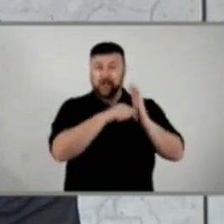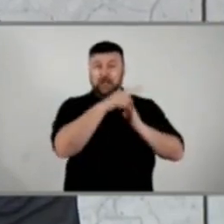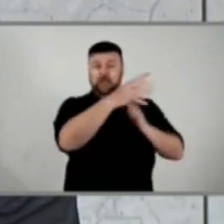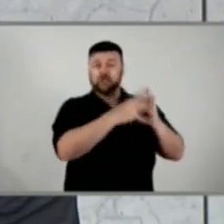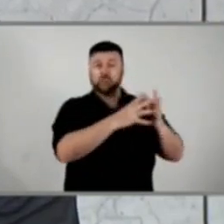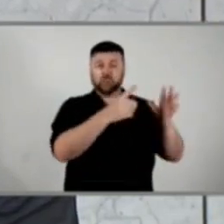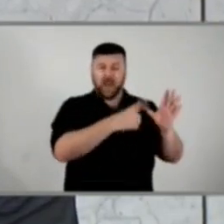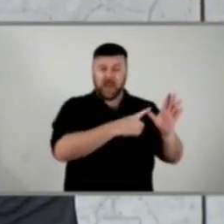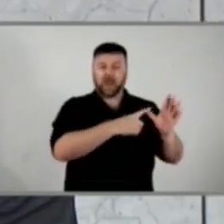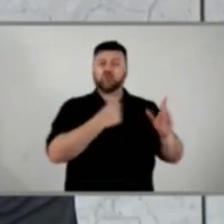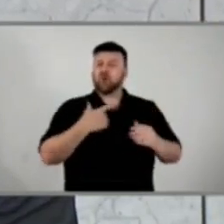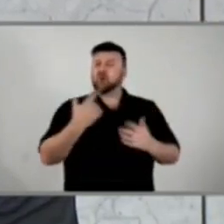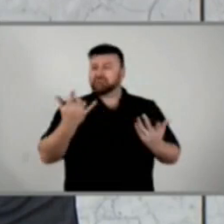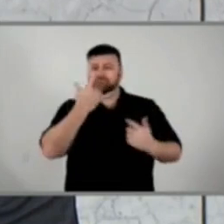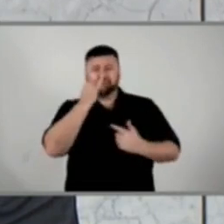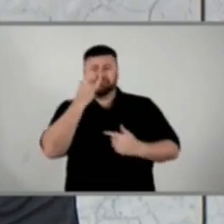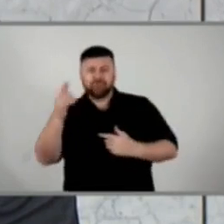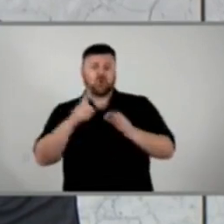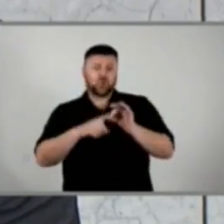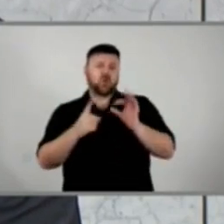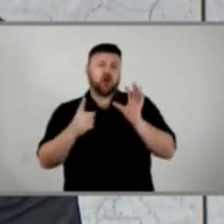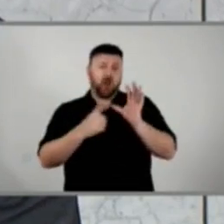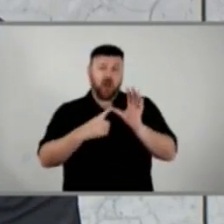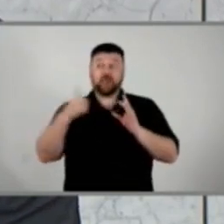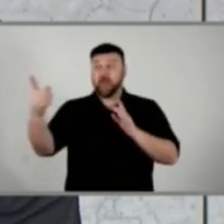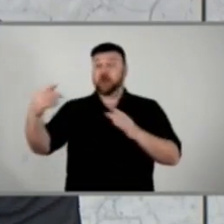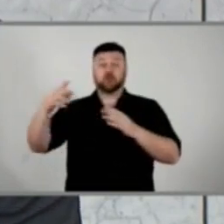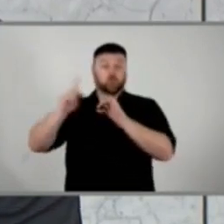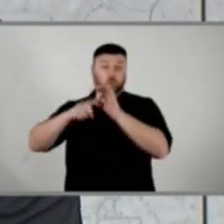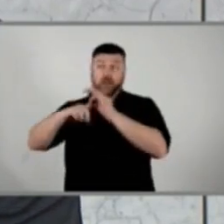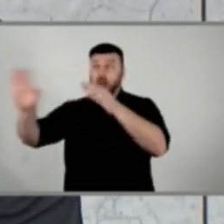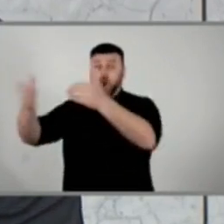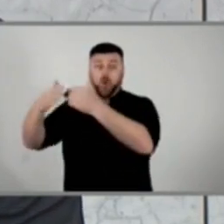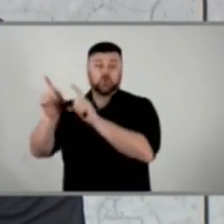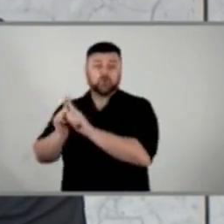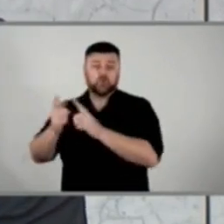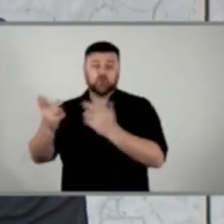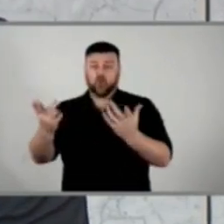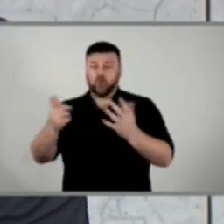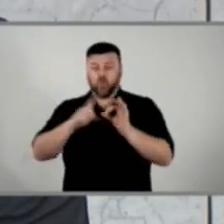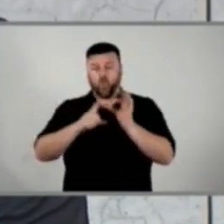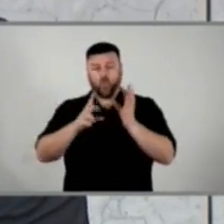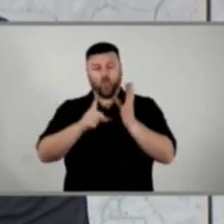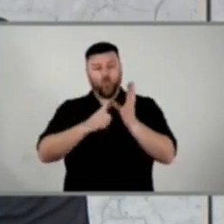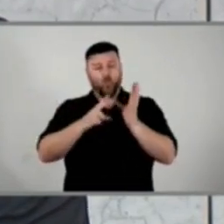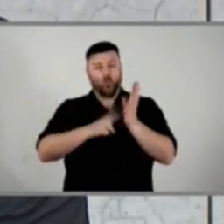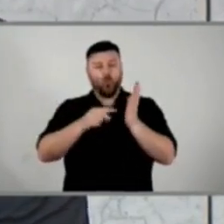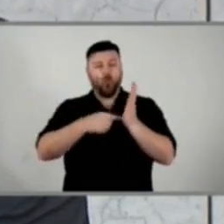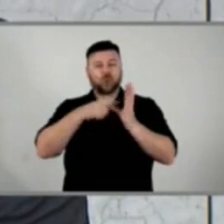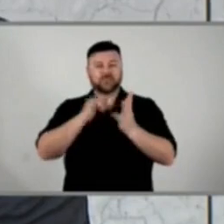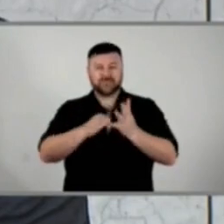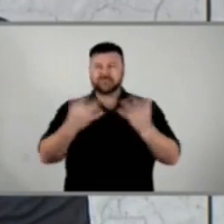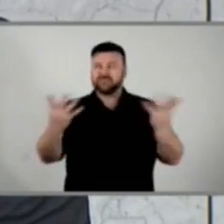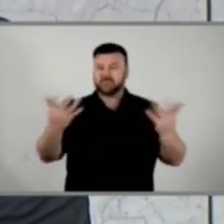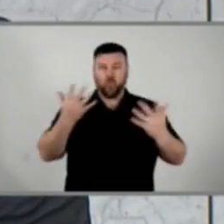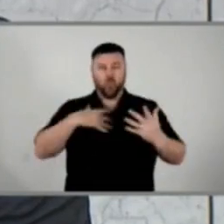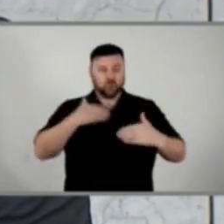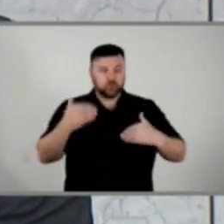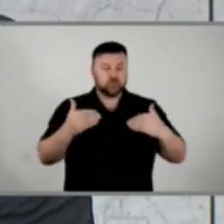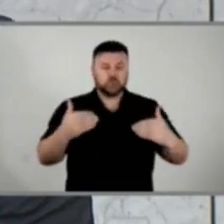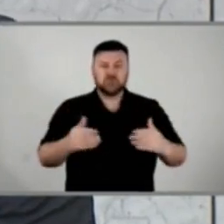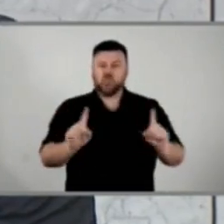off would travel bubbles be with Japan and Southeast Asian nations? Oh, well, I couldn't put a timetable on international, and the airlines understand that. They